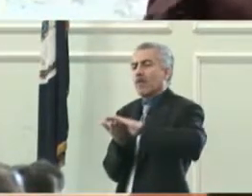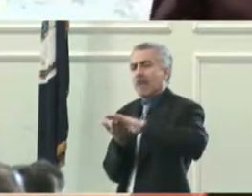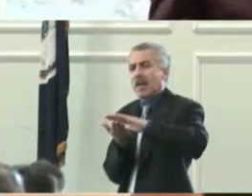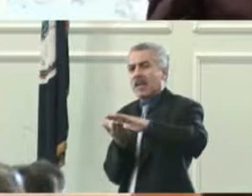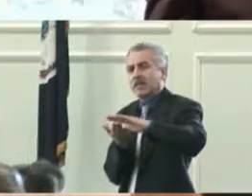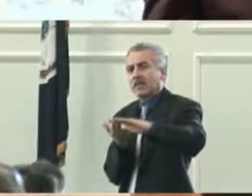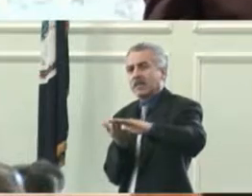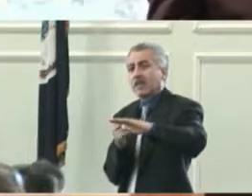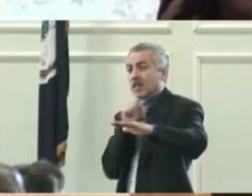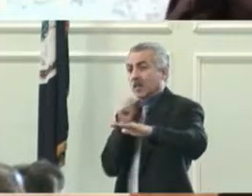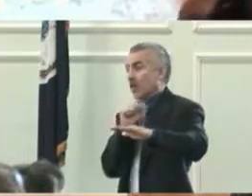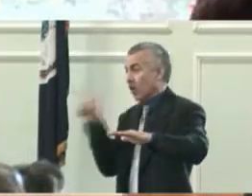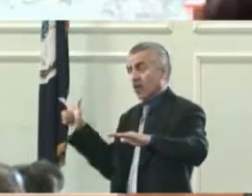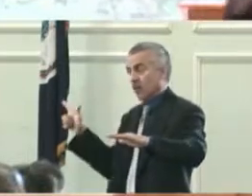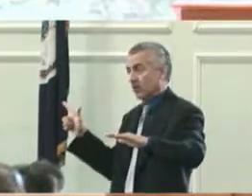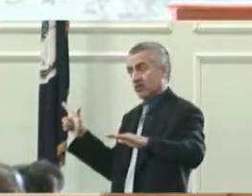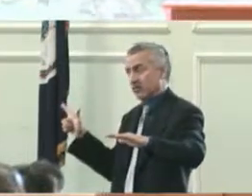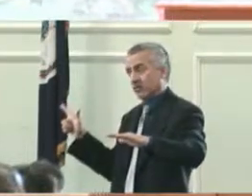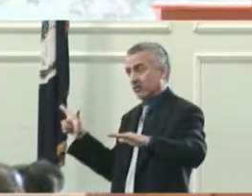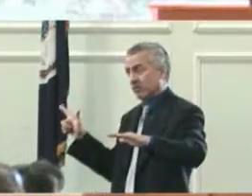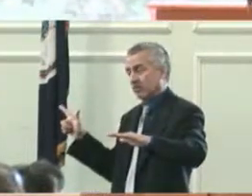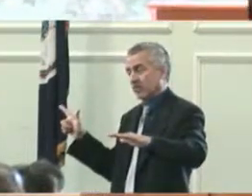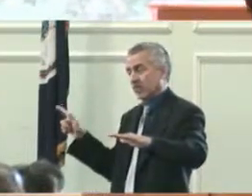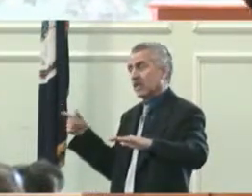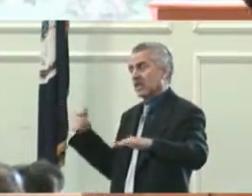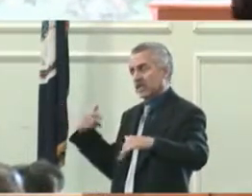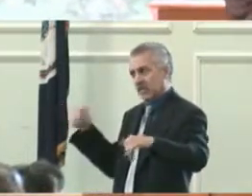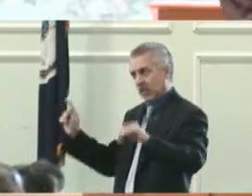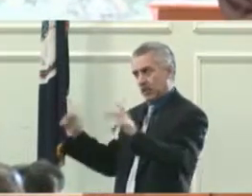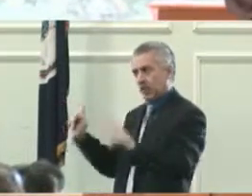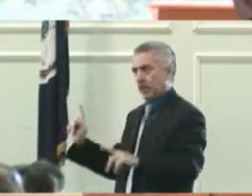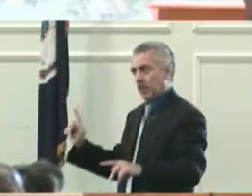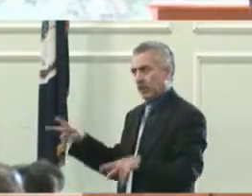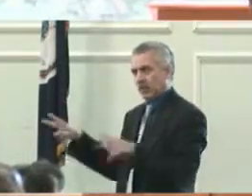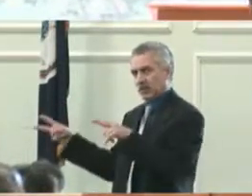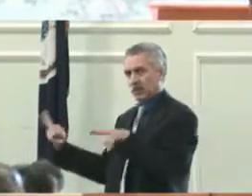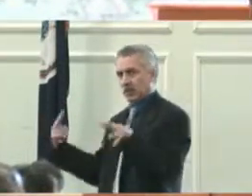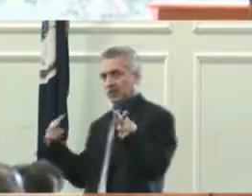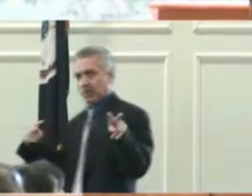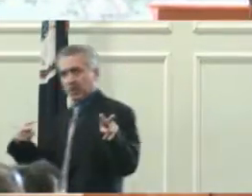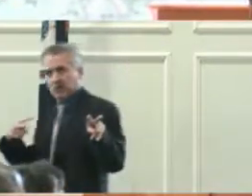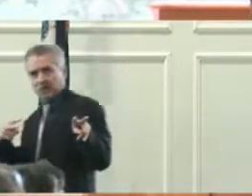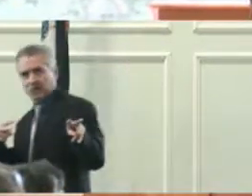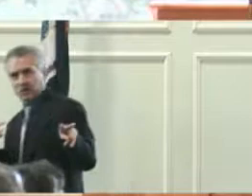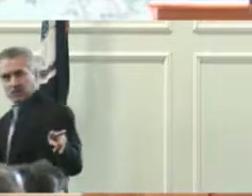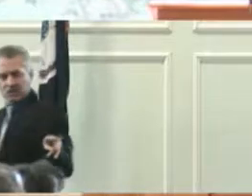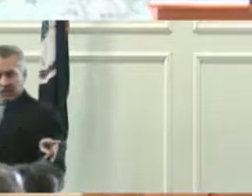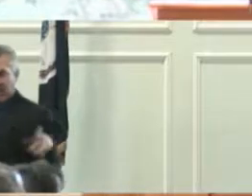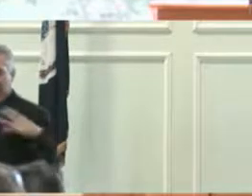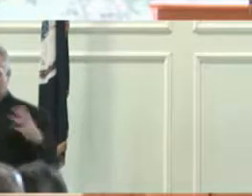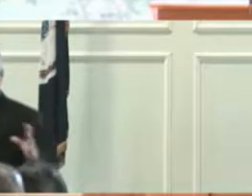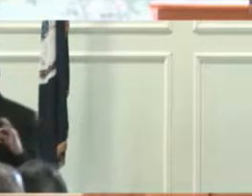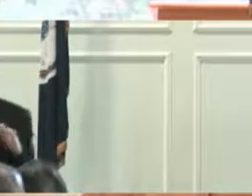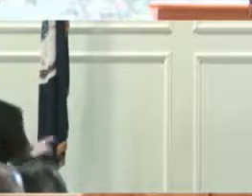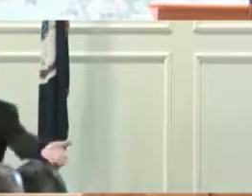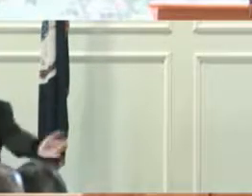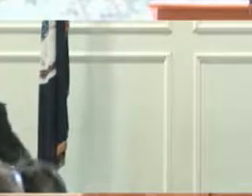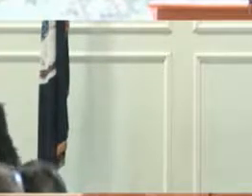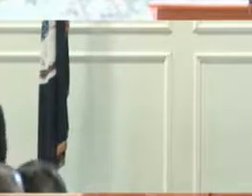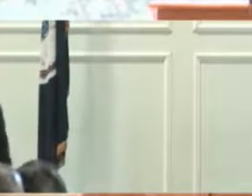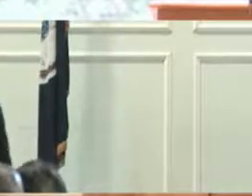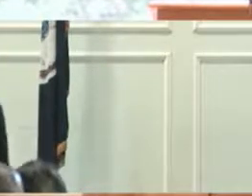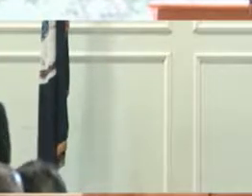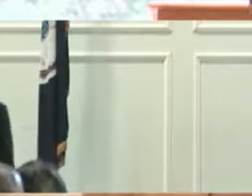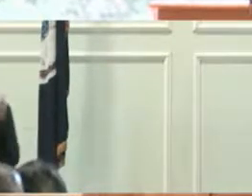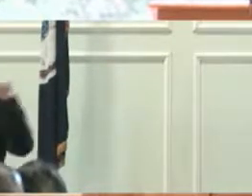not everybody. There is going to be people who are going to look at Jesus and say, well, I don't want anything to do with him.